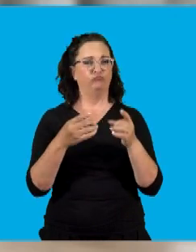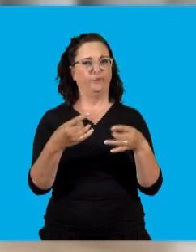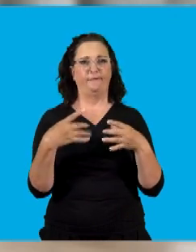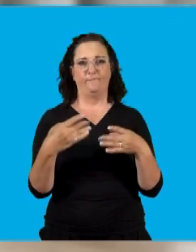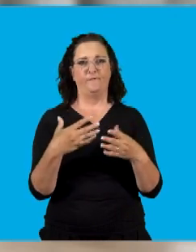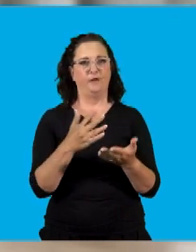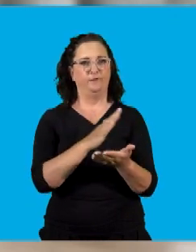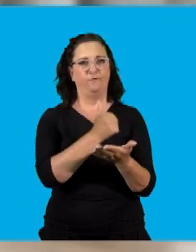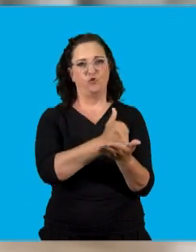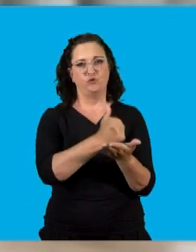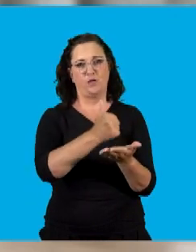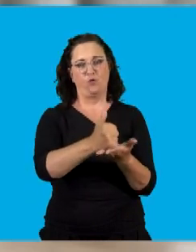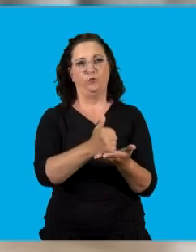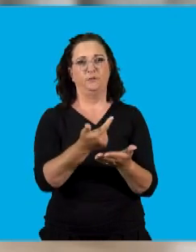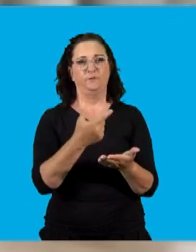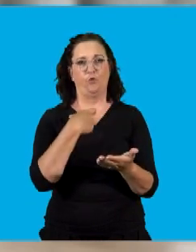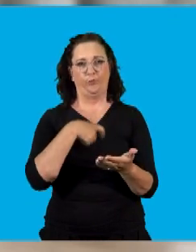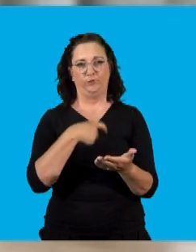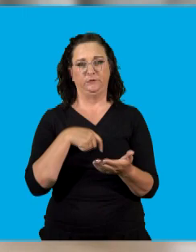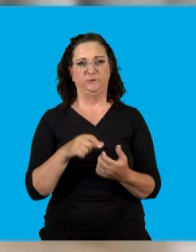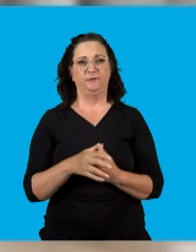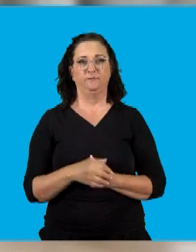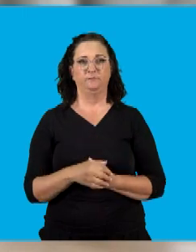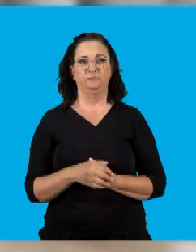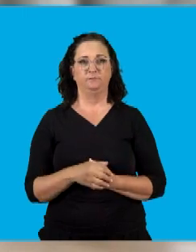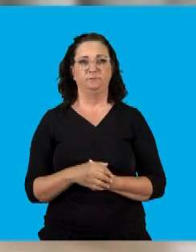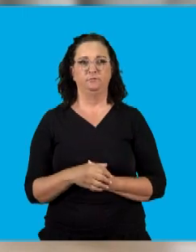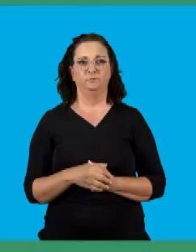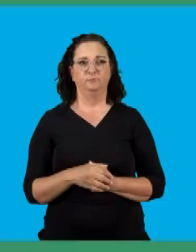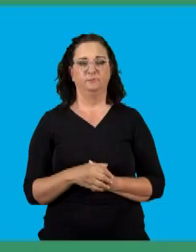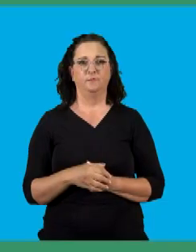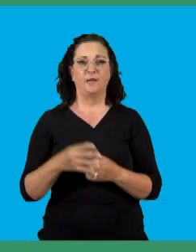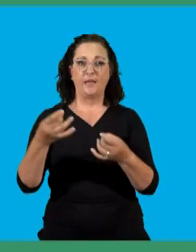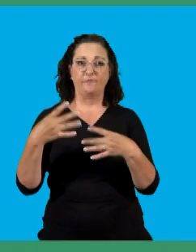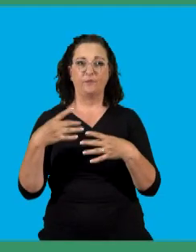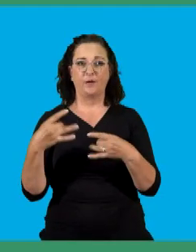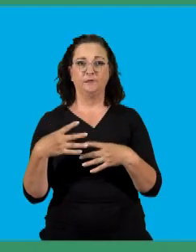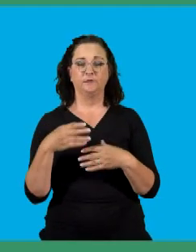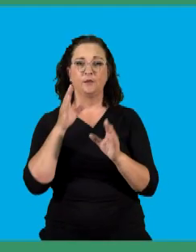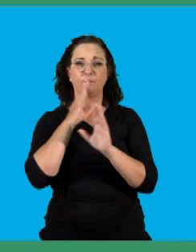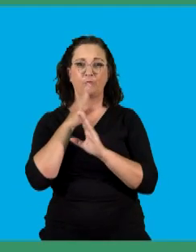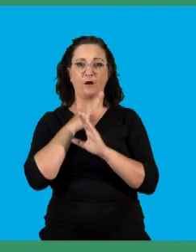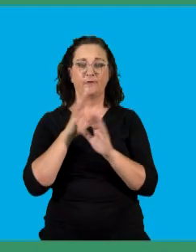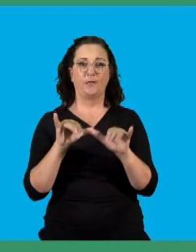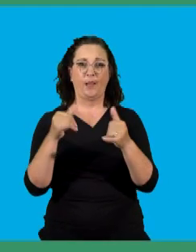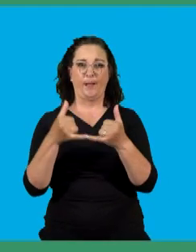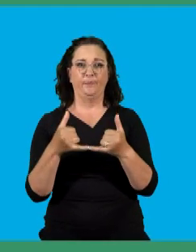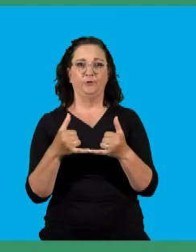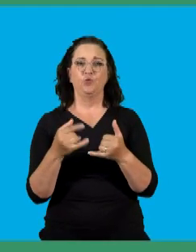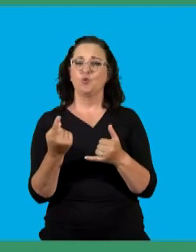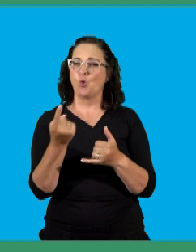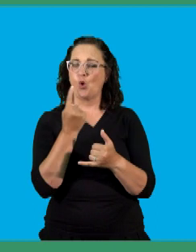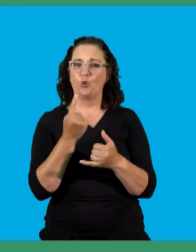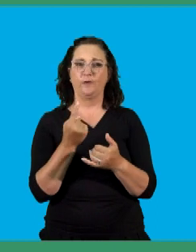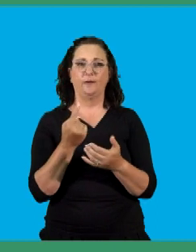affect the shareholders' personal assets. Information in a private company is only available